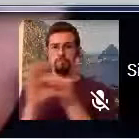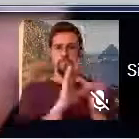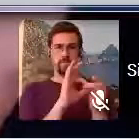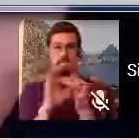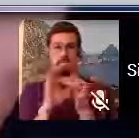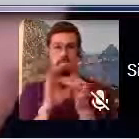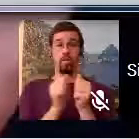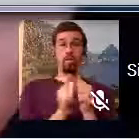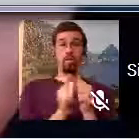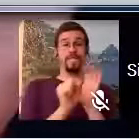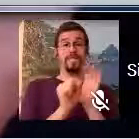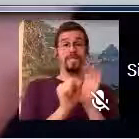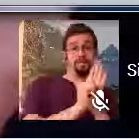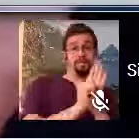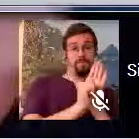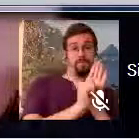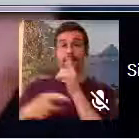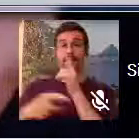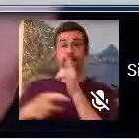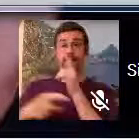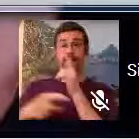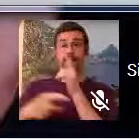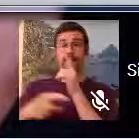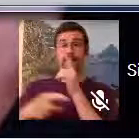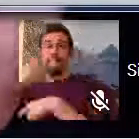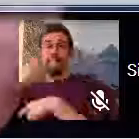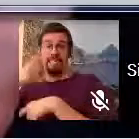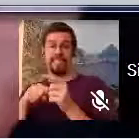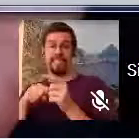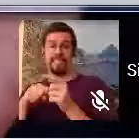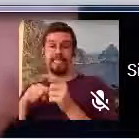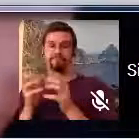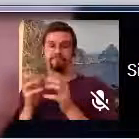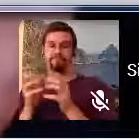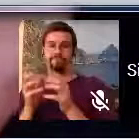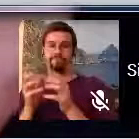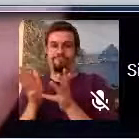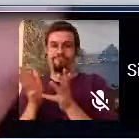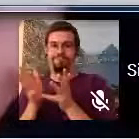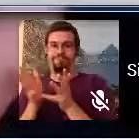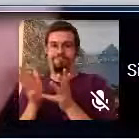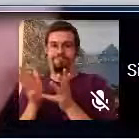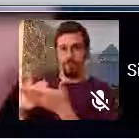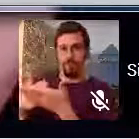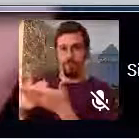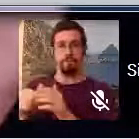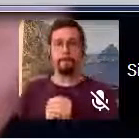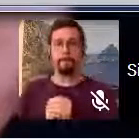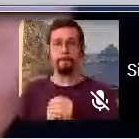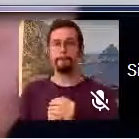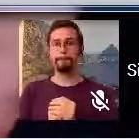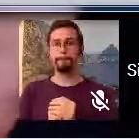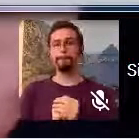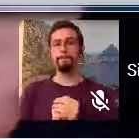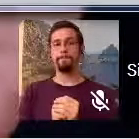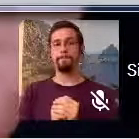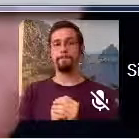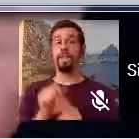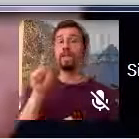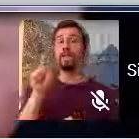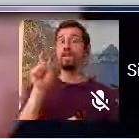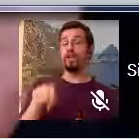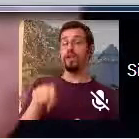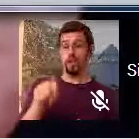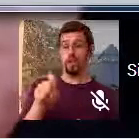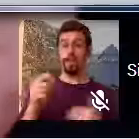sign formational aspect. Should handle the